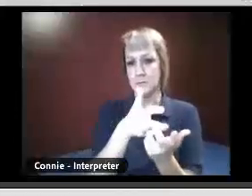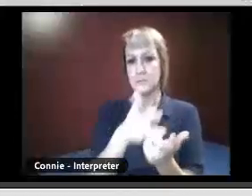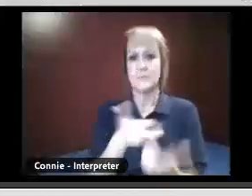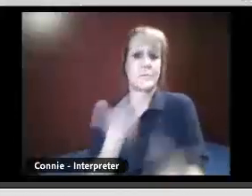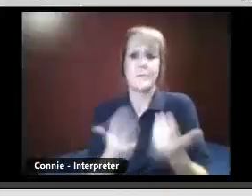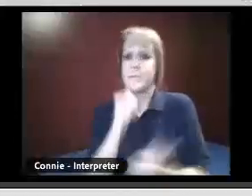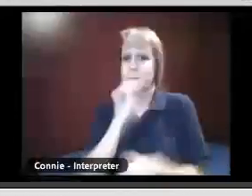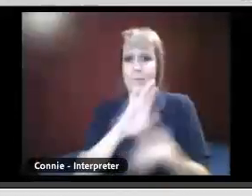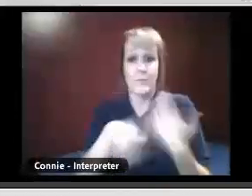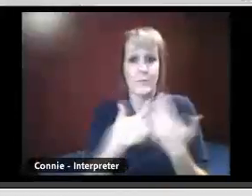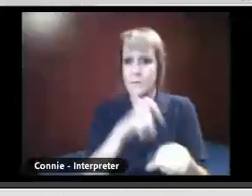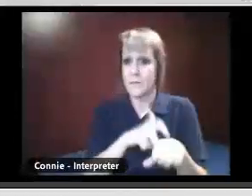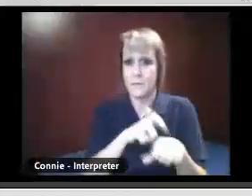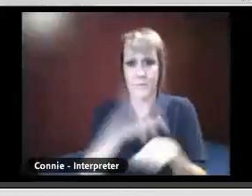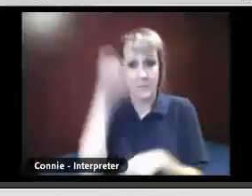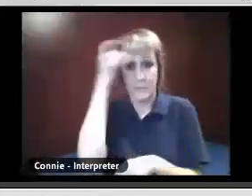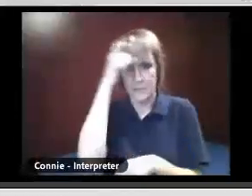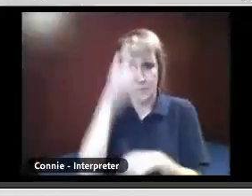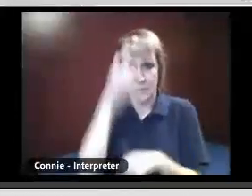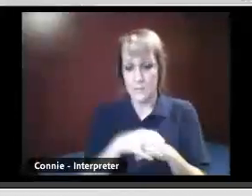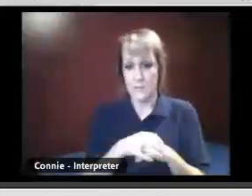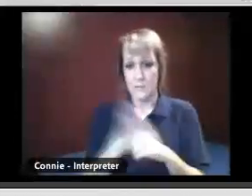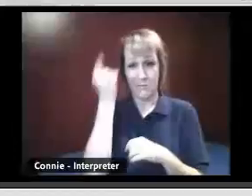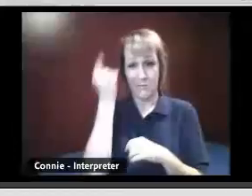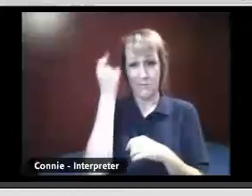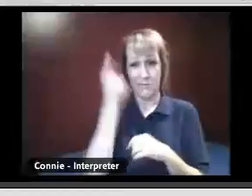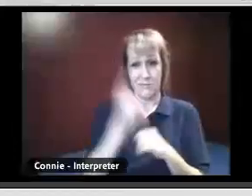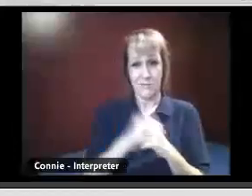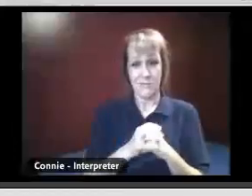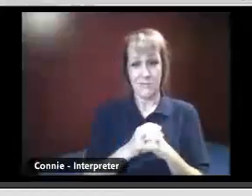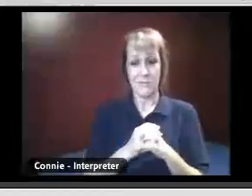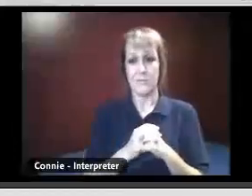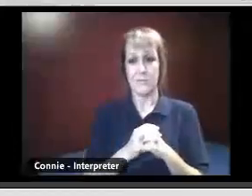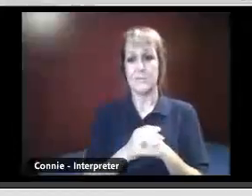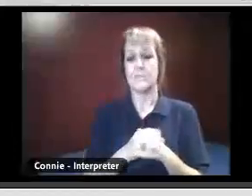time. Does that make sense?